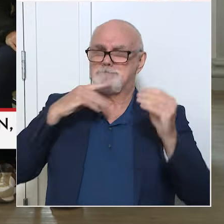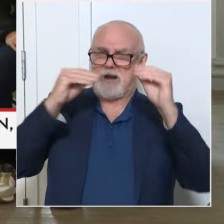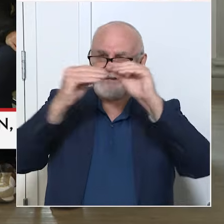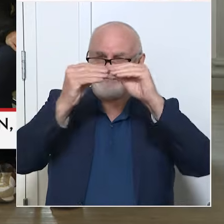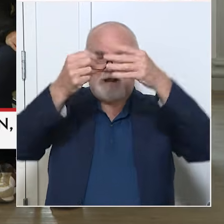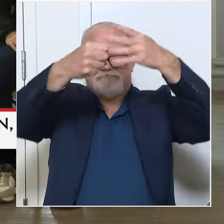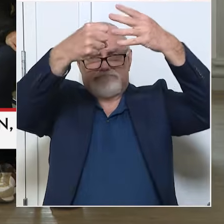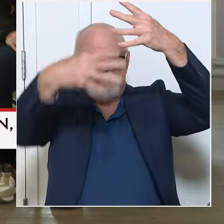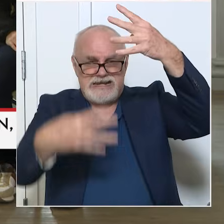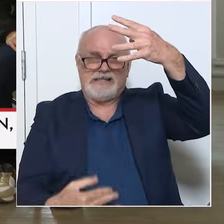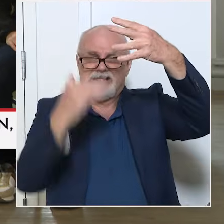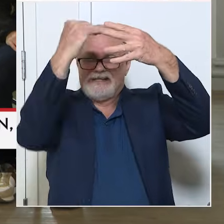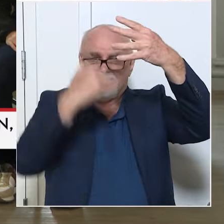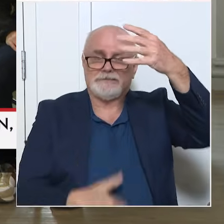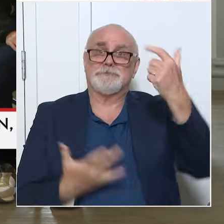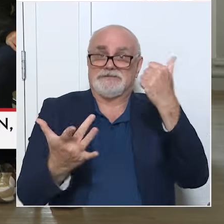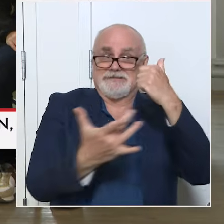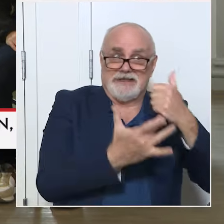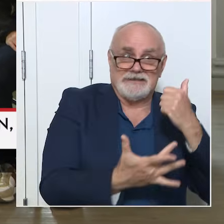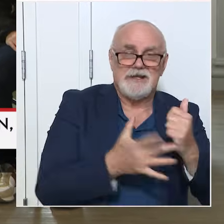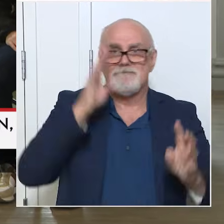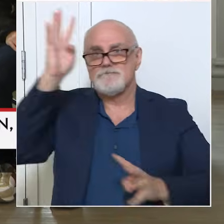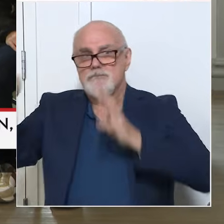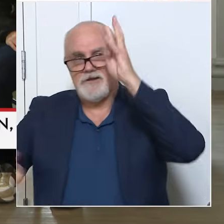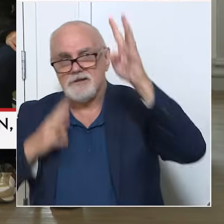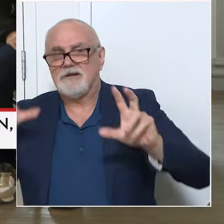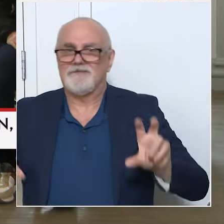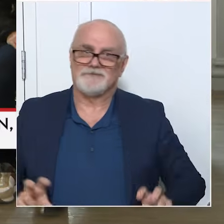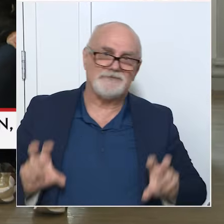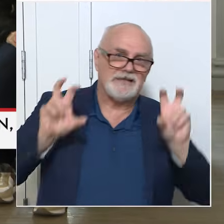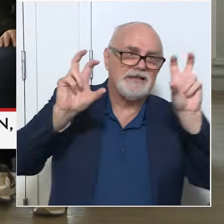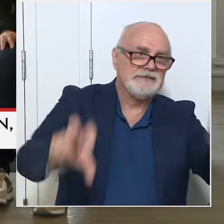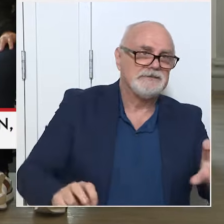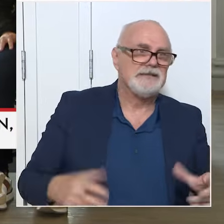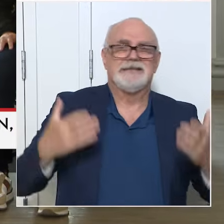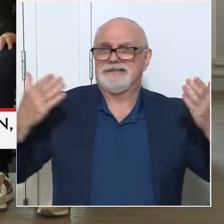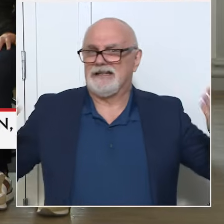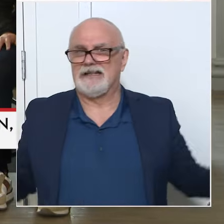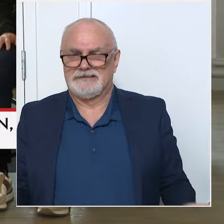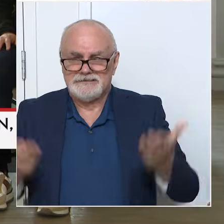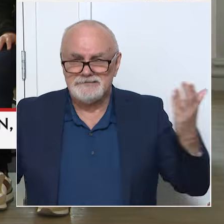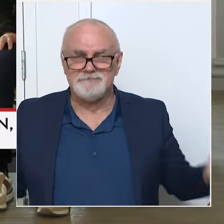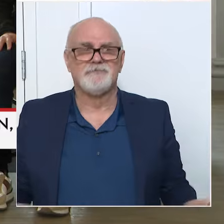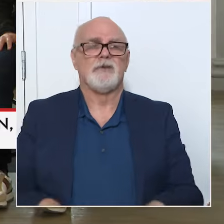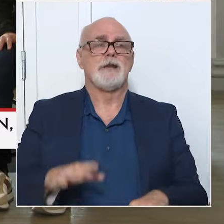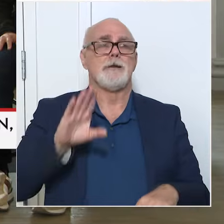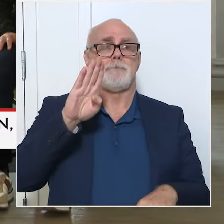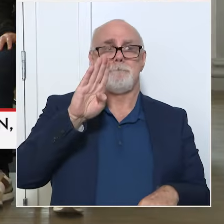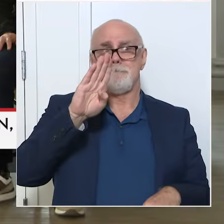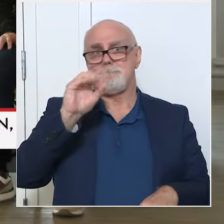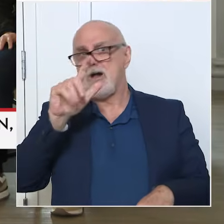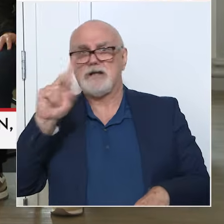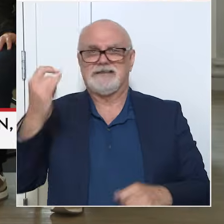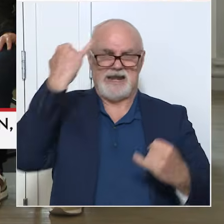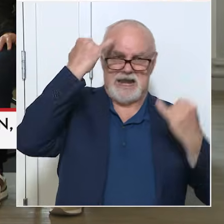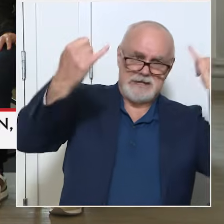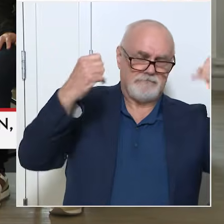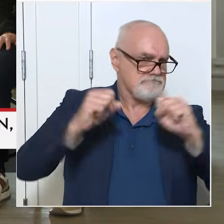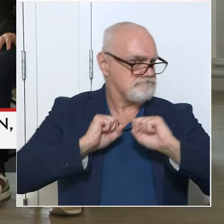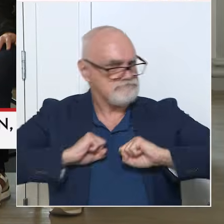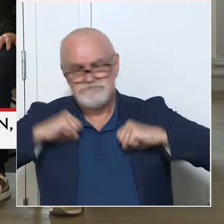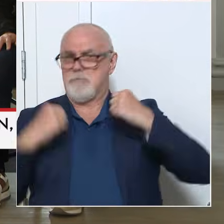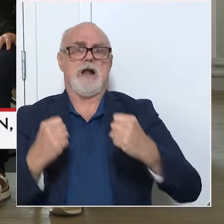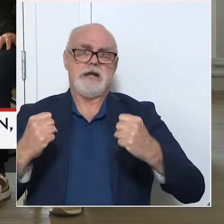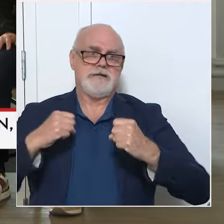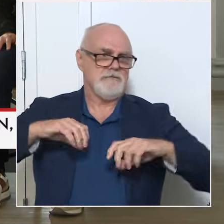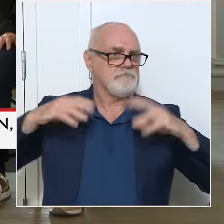technology, innovation, and entrepreneurship, an ecosystem where bold ideas take root and where they thrive. As chair of the Committee on Business and